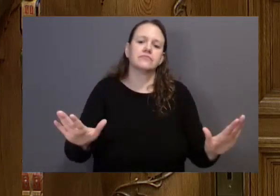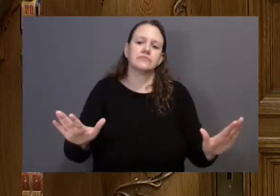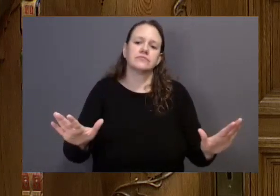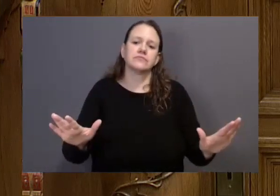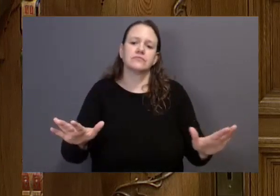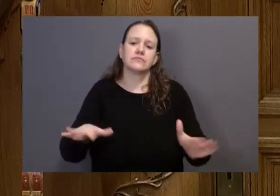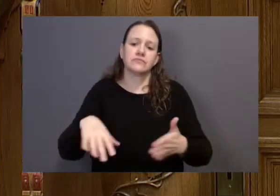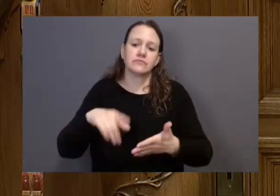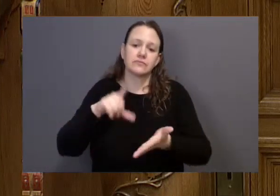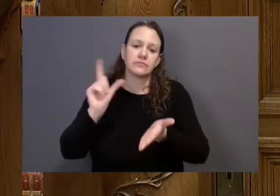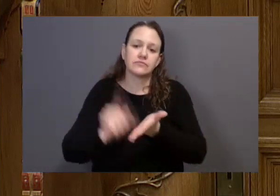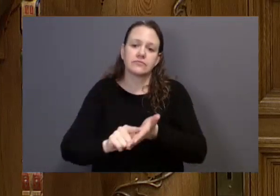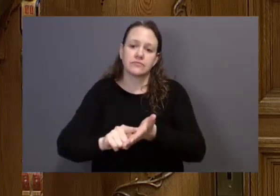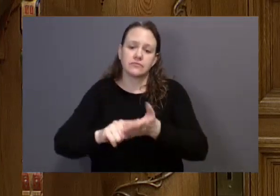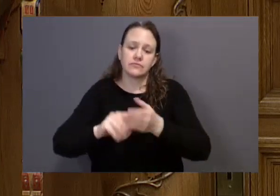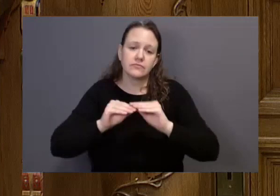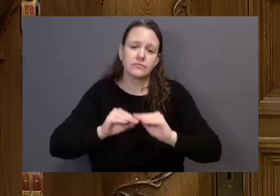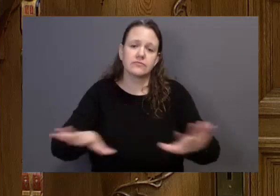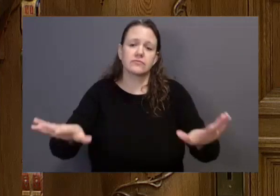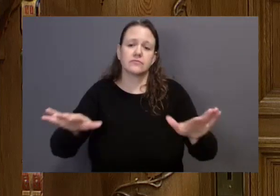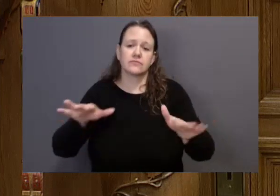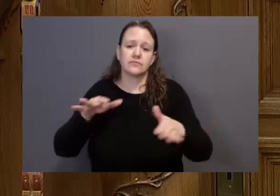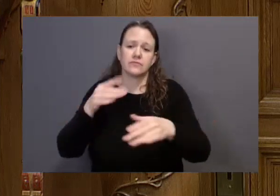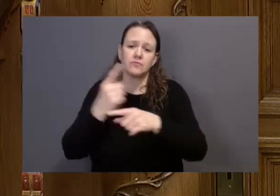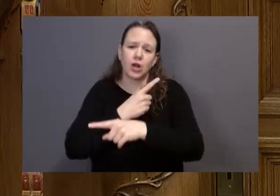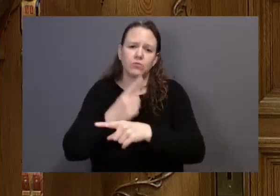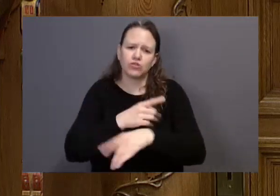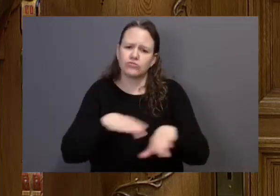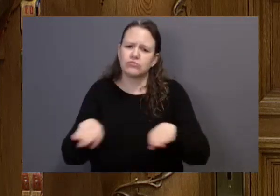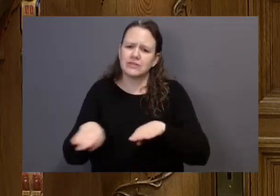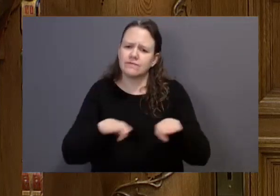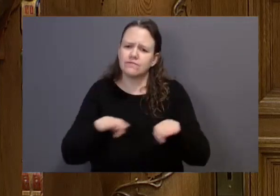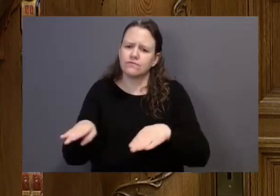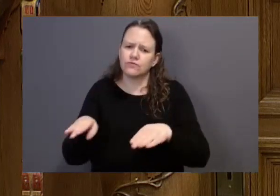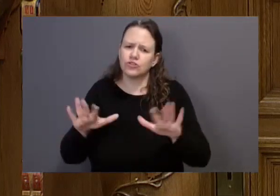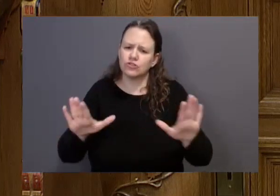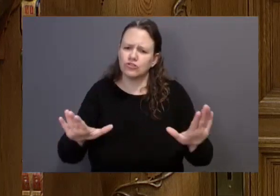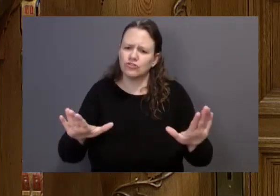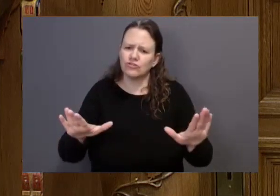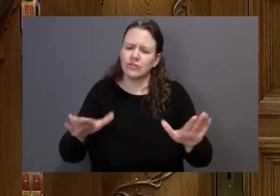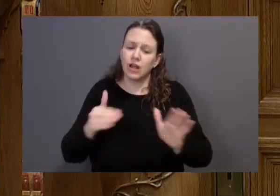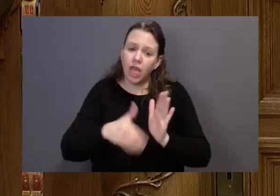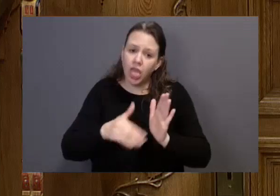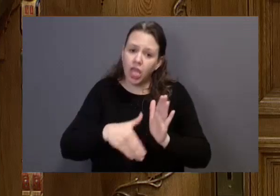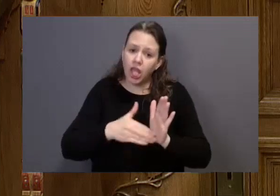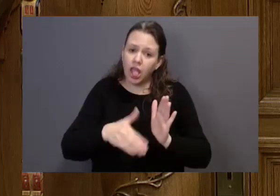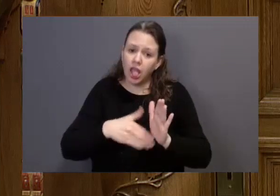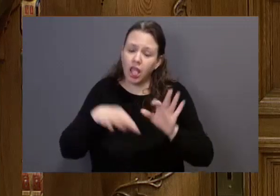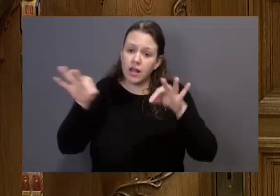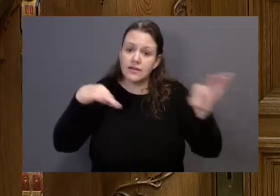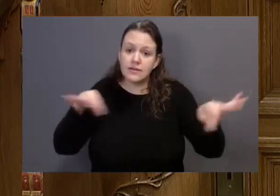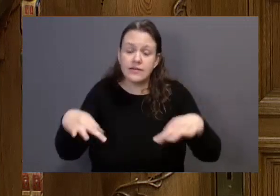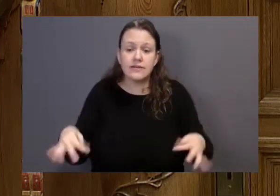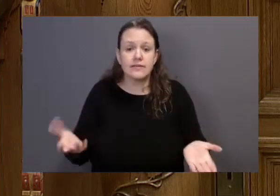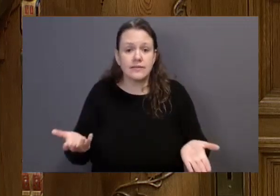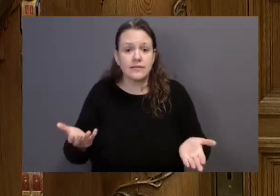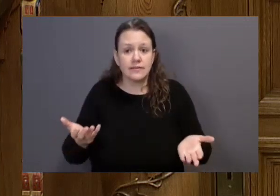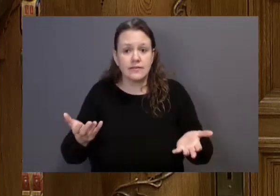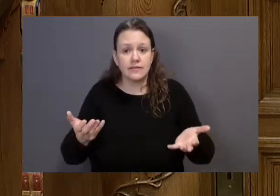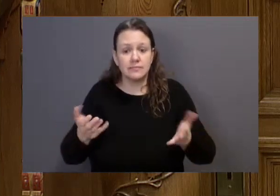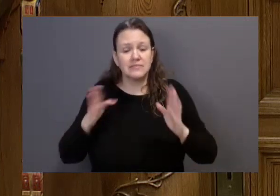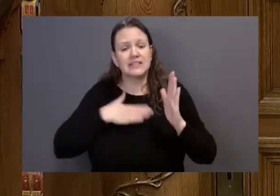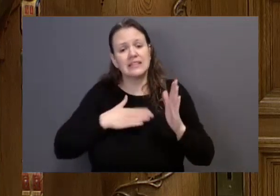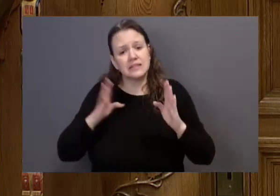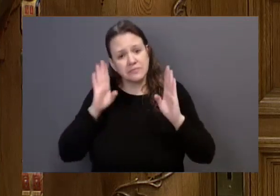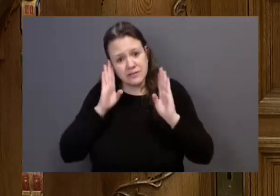some decorum in the House so many times over and over again. Please pay attention. If next time you're all warned, if the member